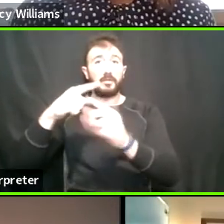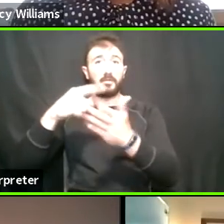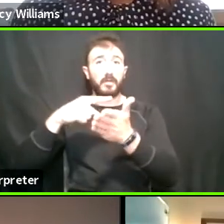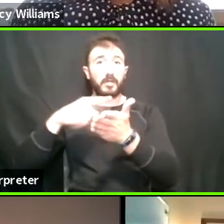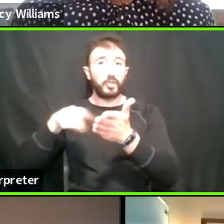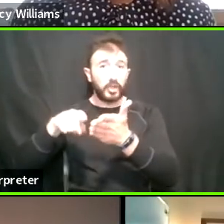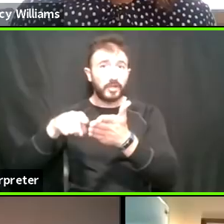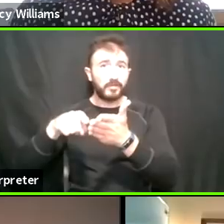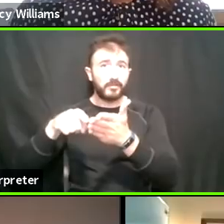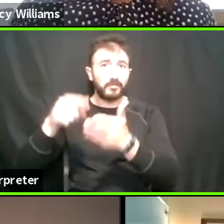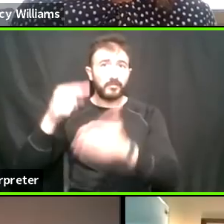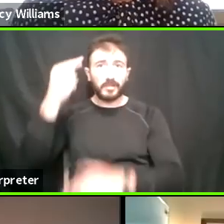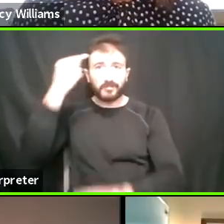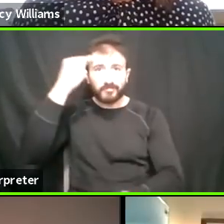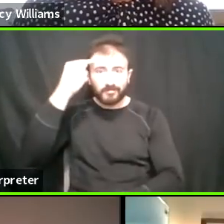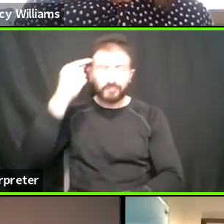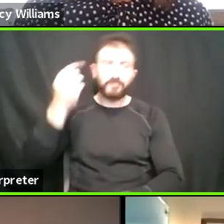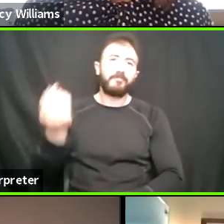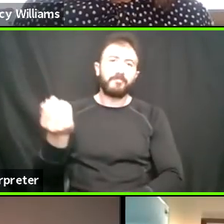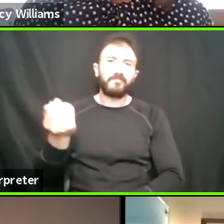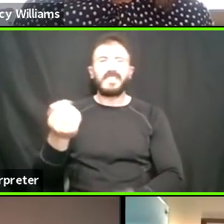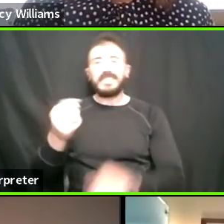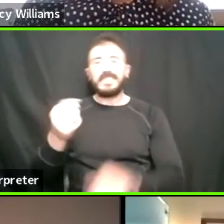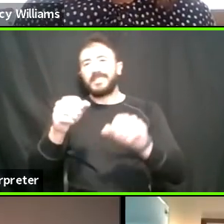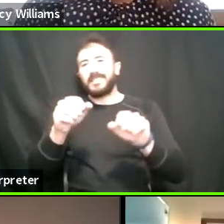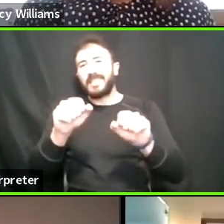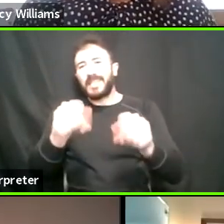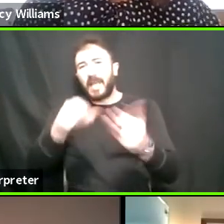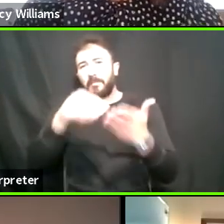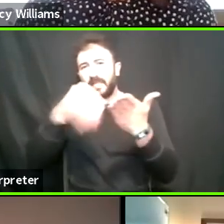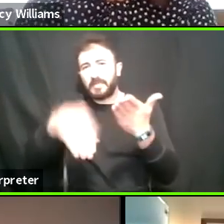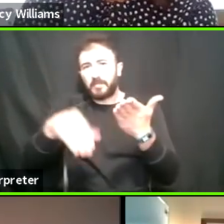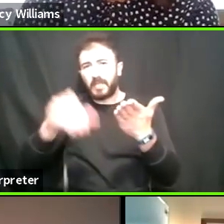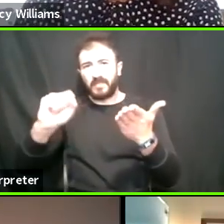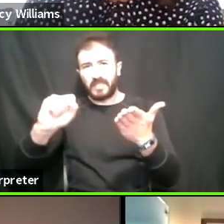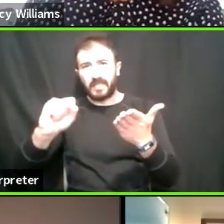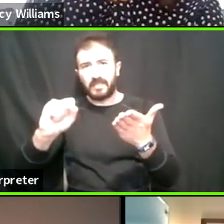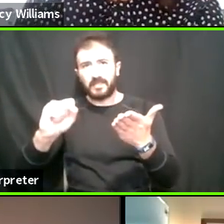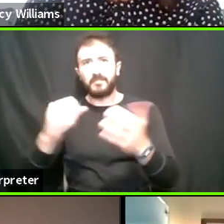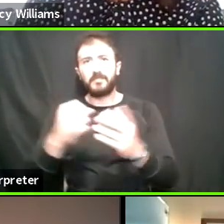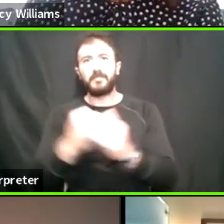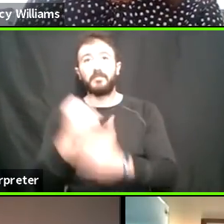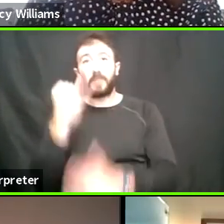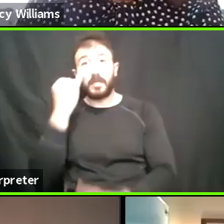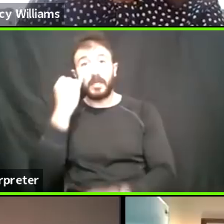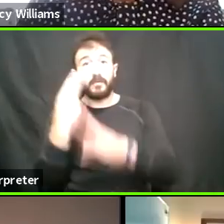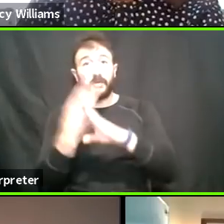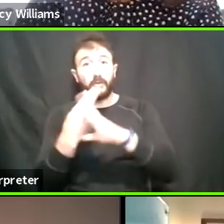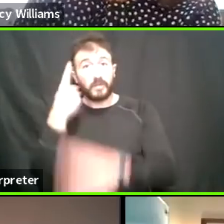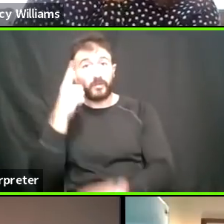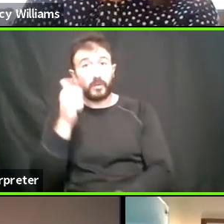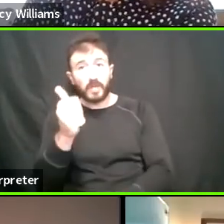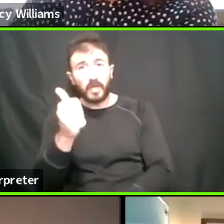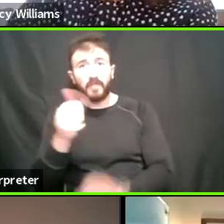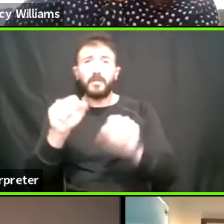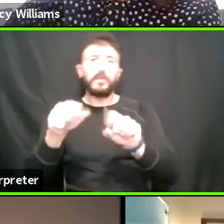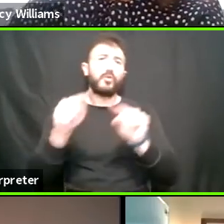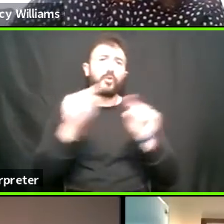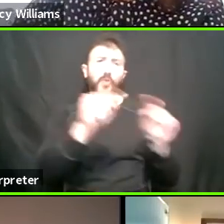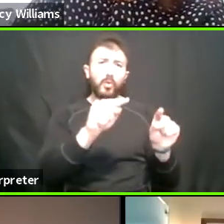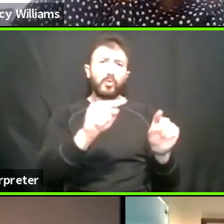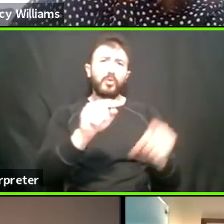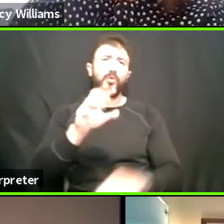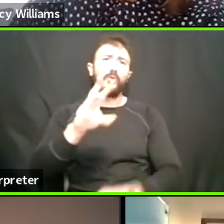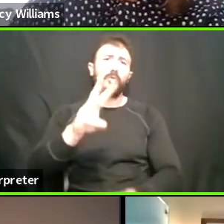can be expensive, but really if you're only using it for yourself, a $10 Walgreens oral thermometer will work